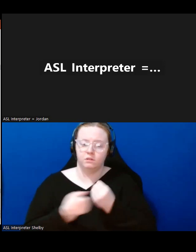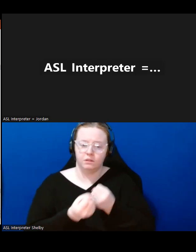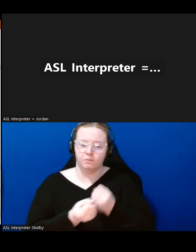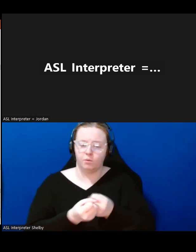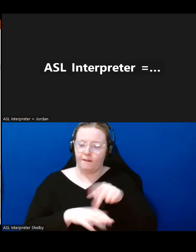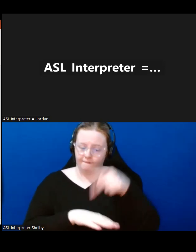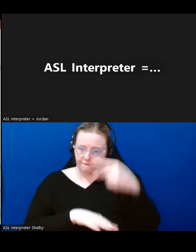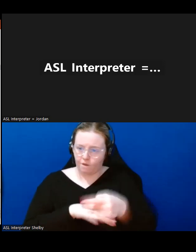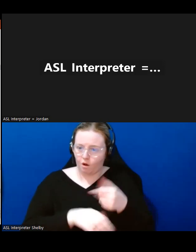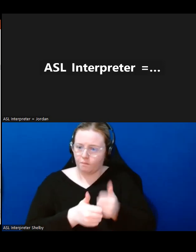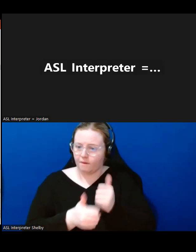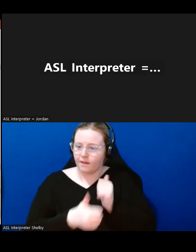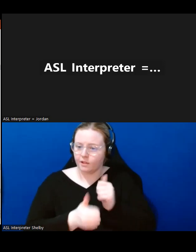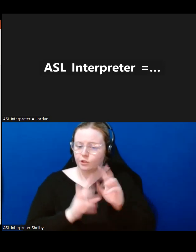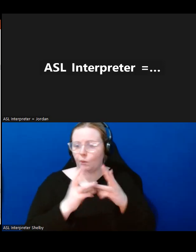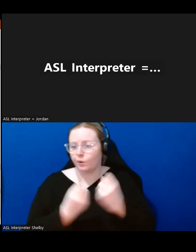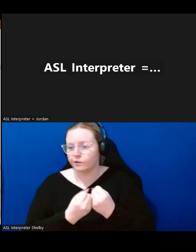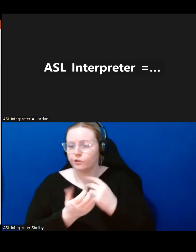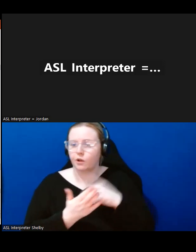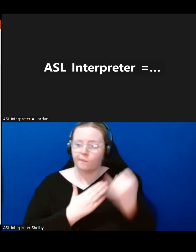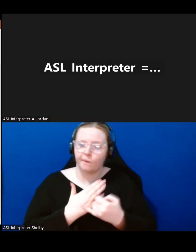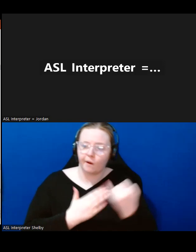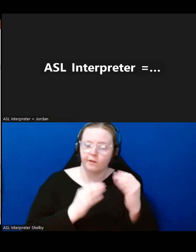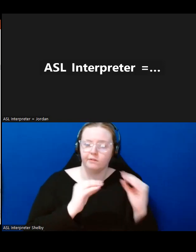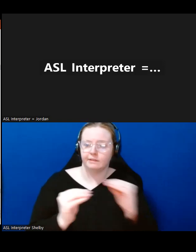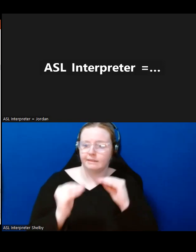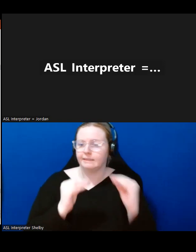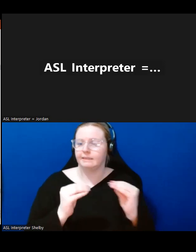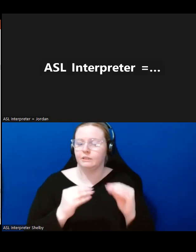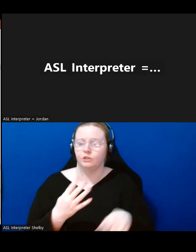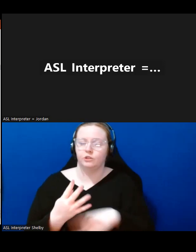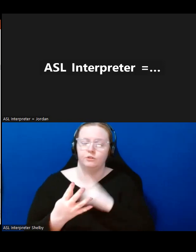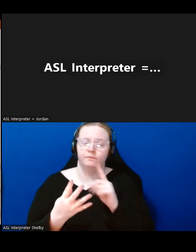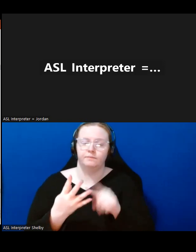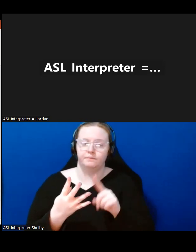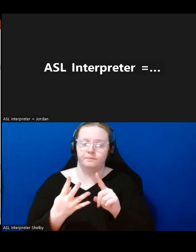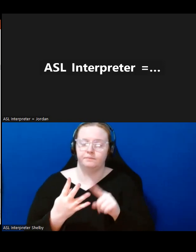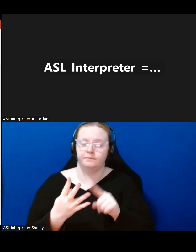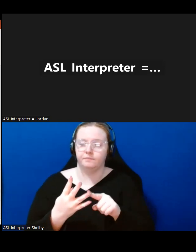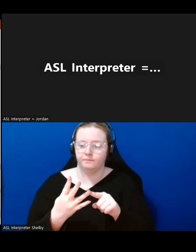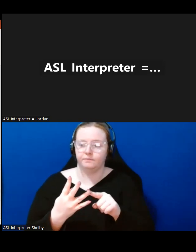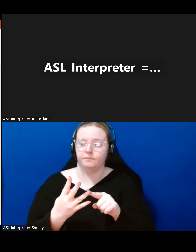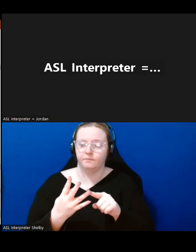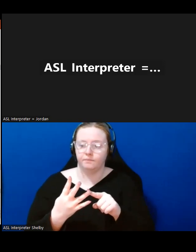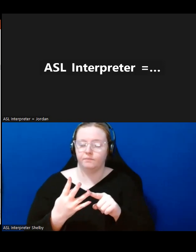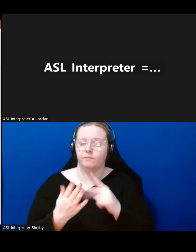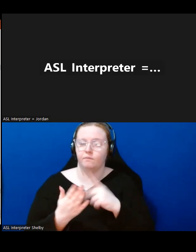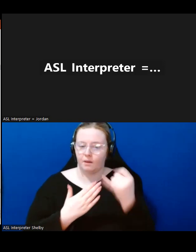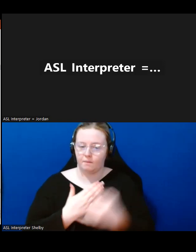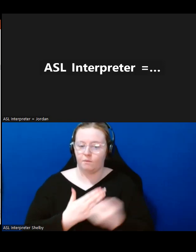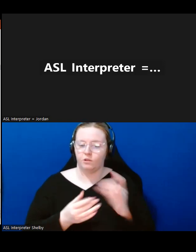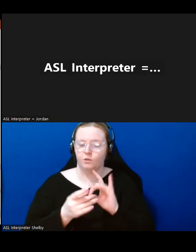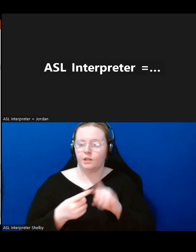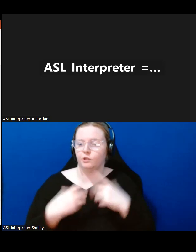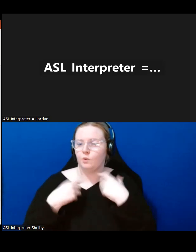prevention projects or workshops that seniors clubs have done, certainly projects around affordable healthy eating